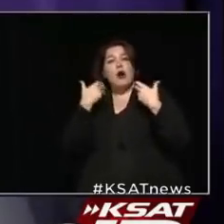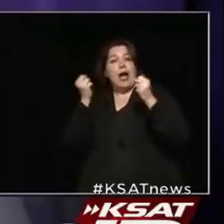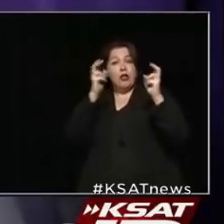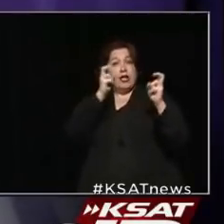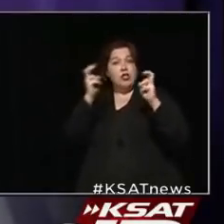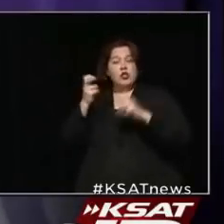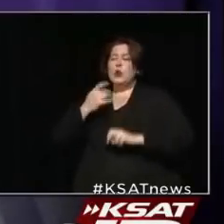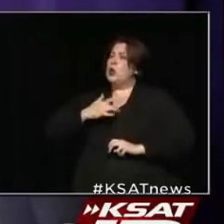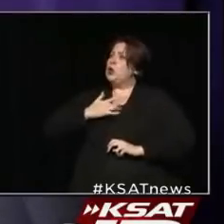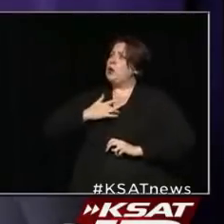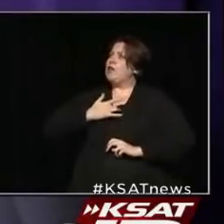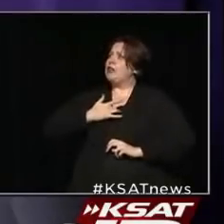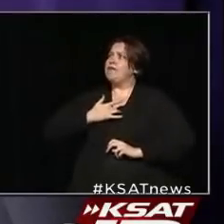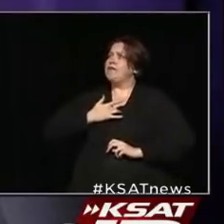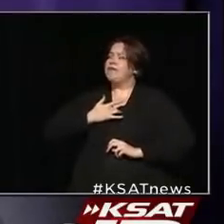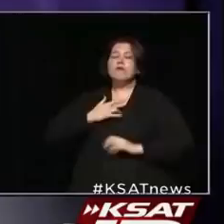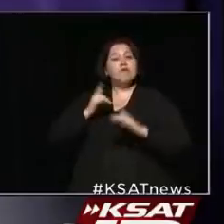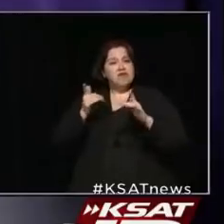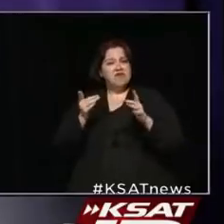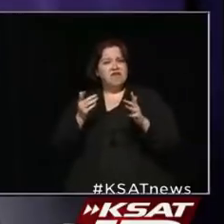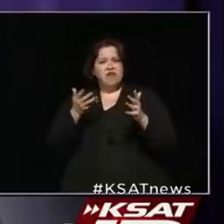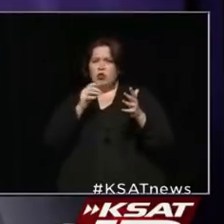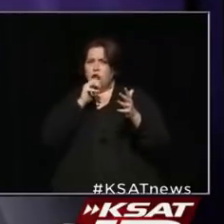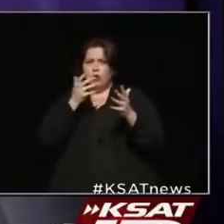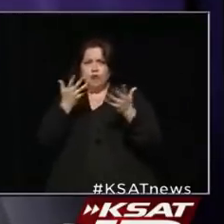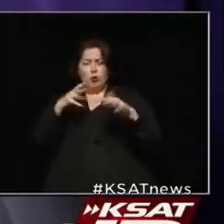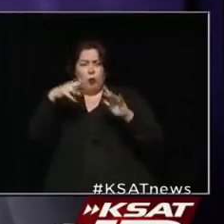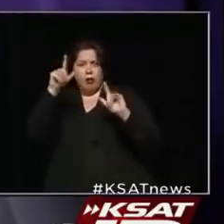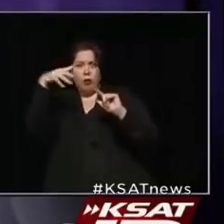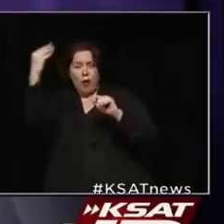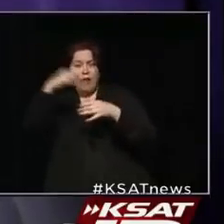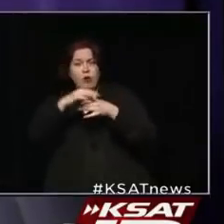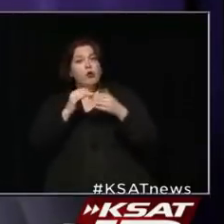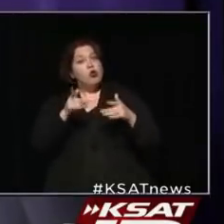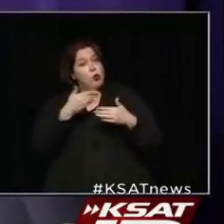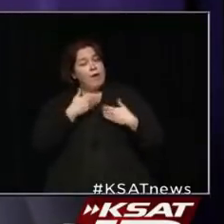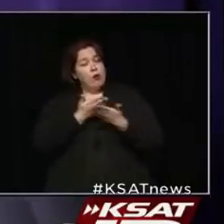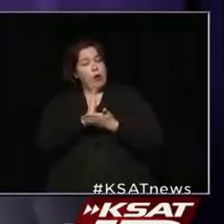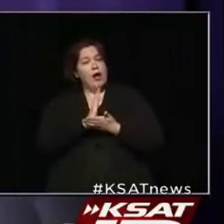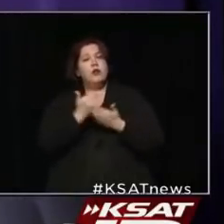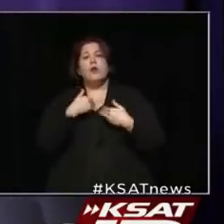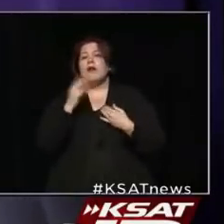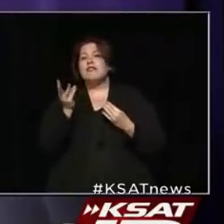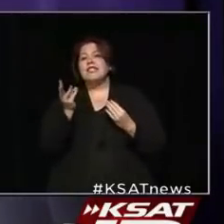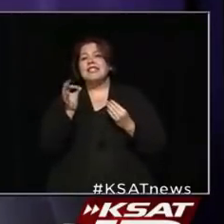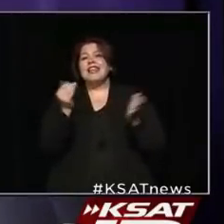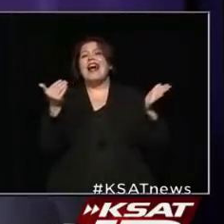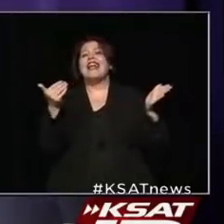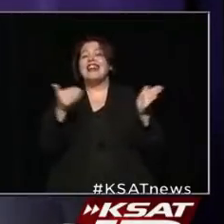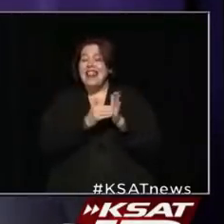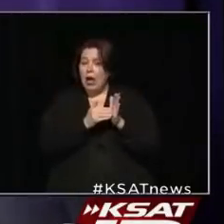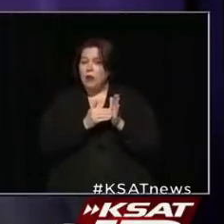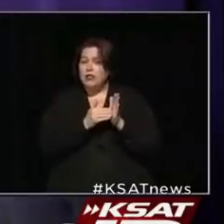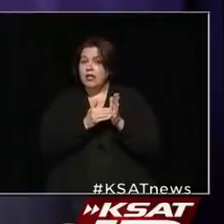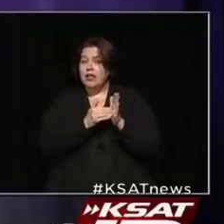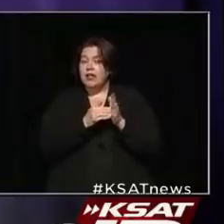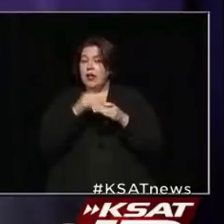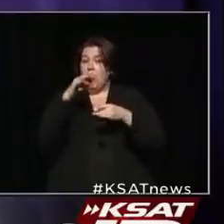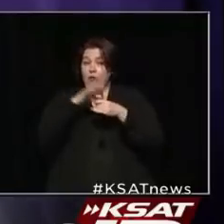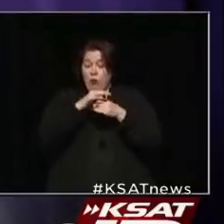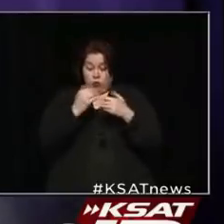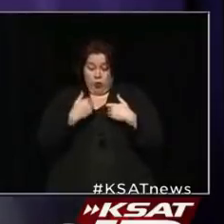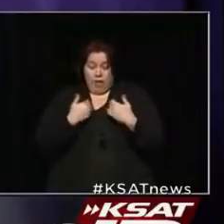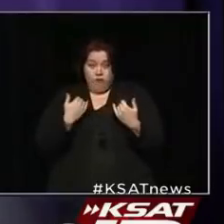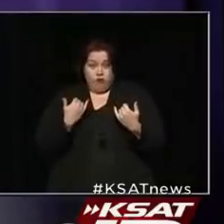you think that precludes you, you still have a right to do that. Now, we have 69,000 people or ballots that we've got right